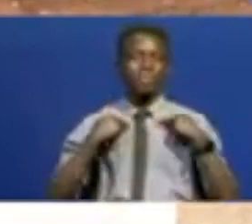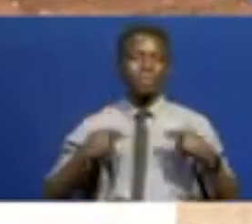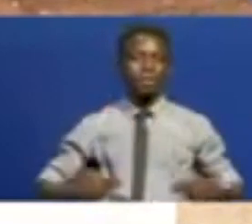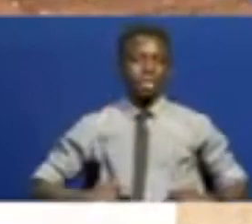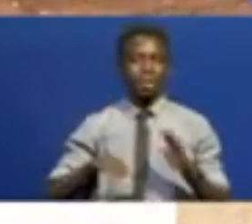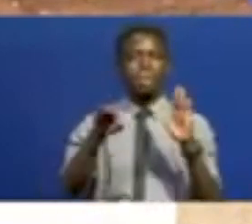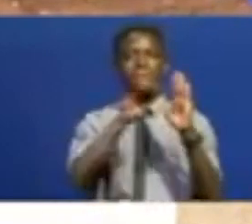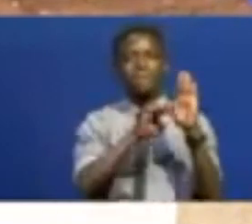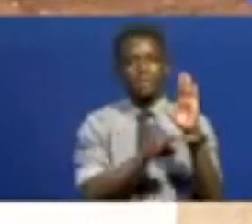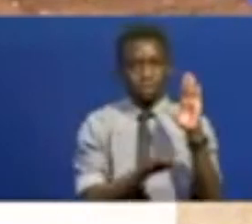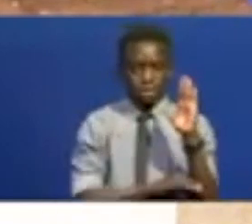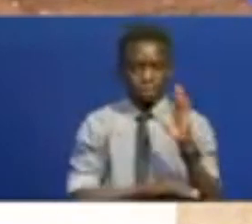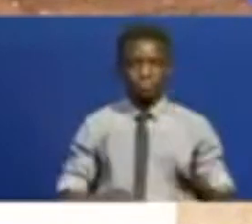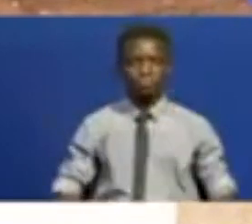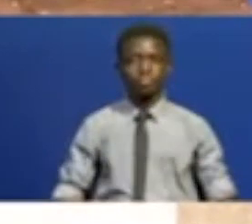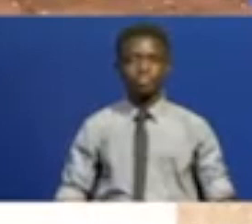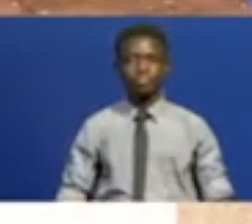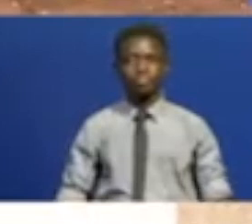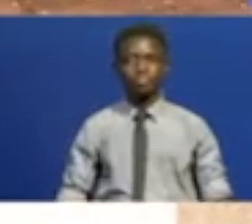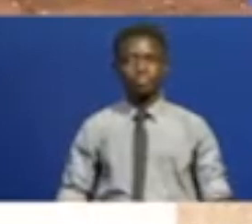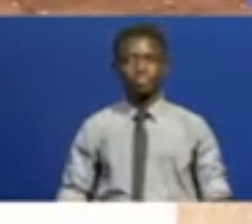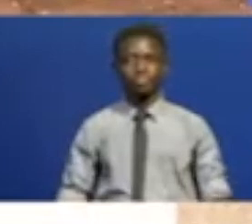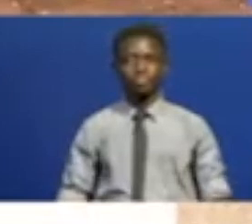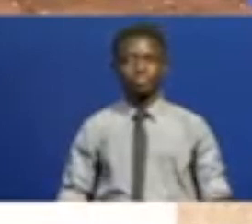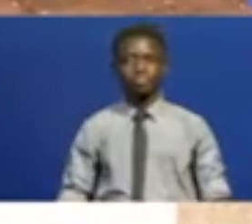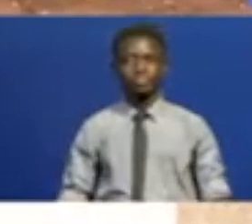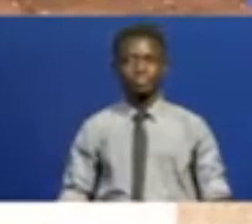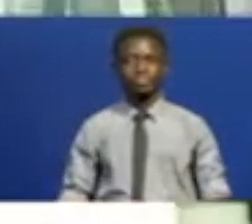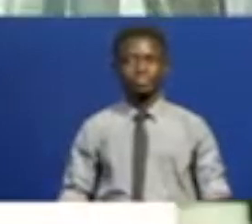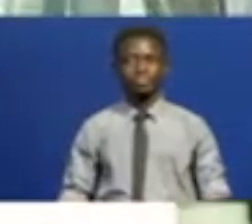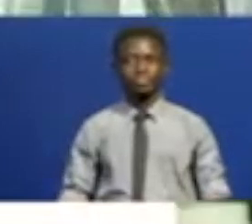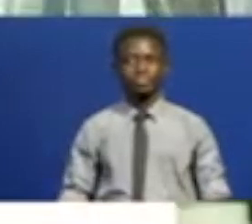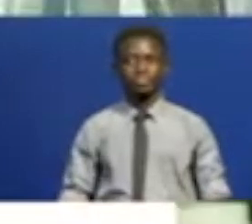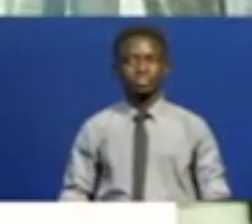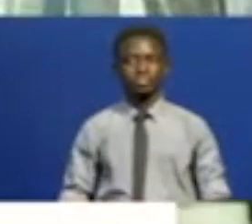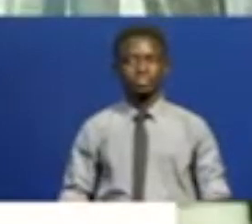mind a prime edition at the Kericho Green Stadium in Kericho County.